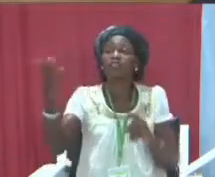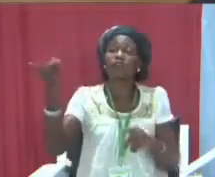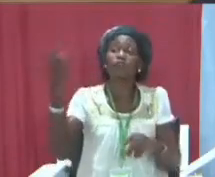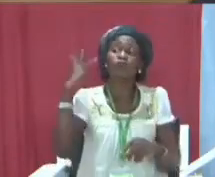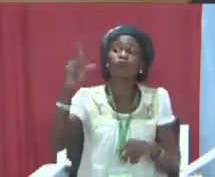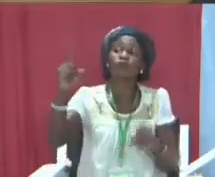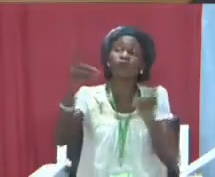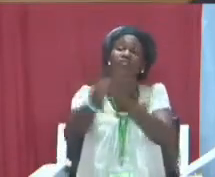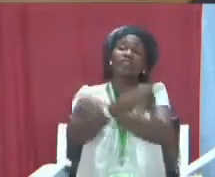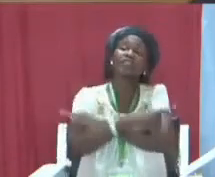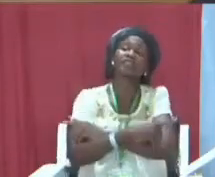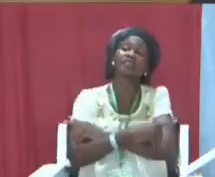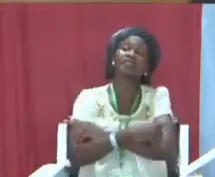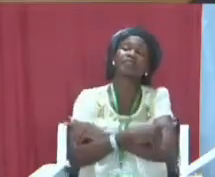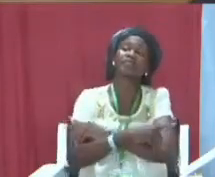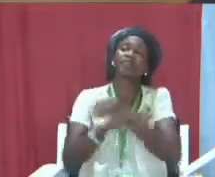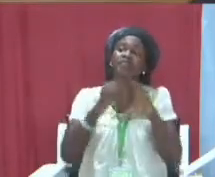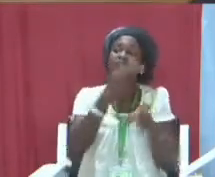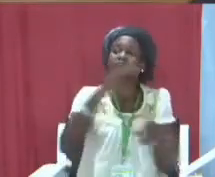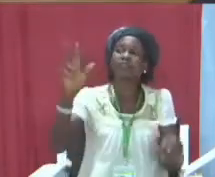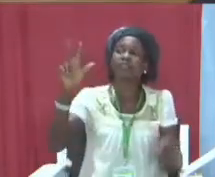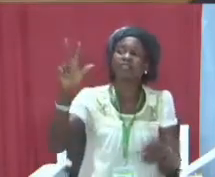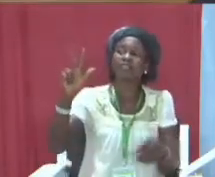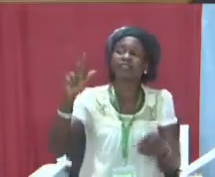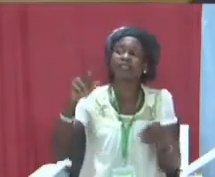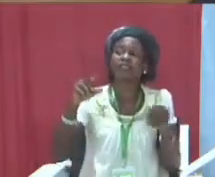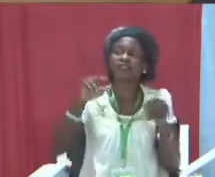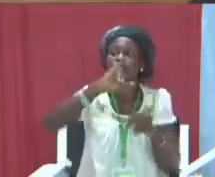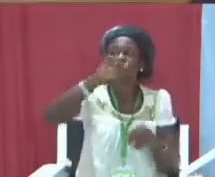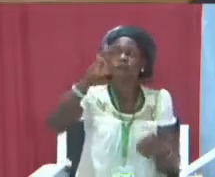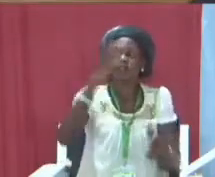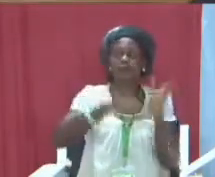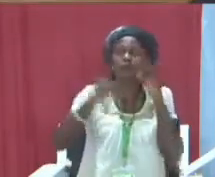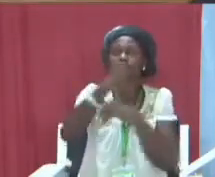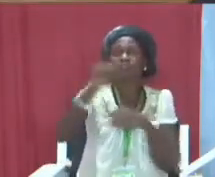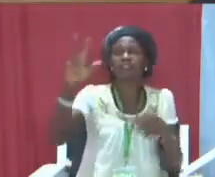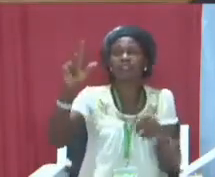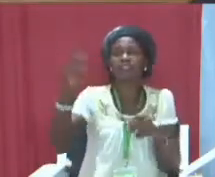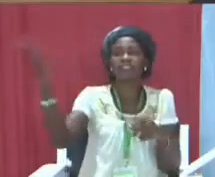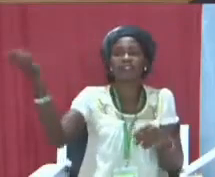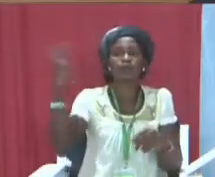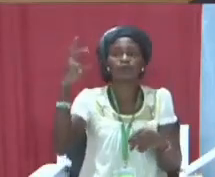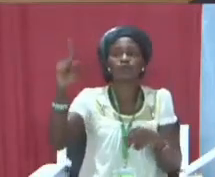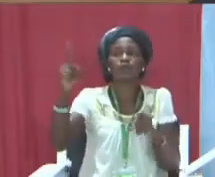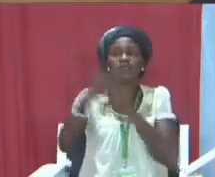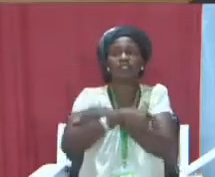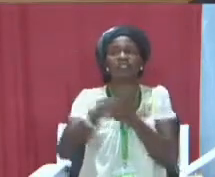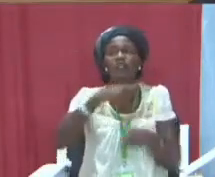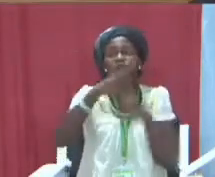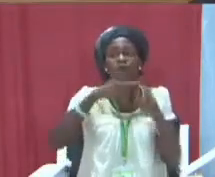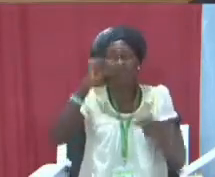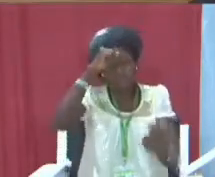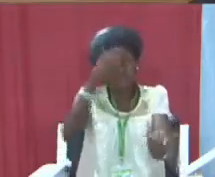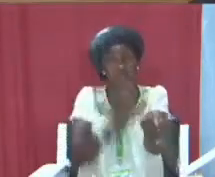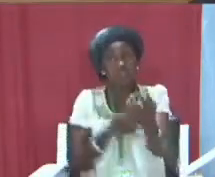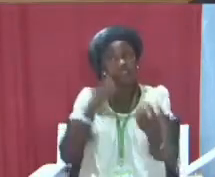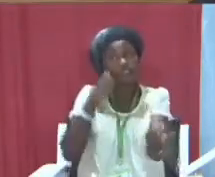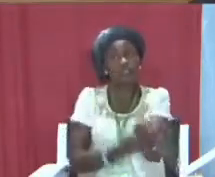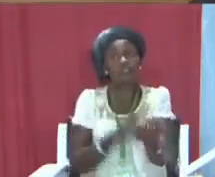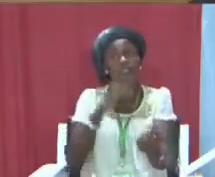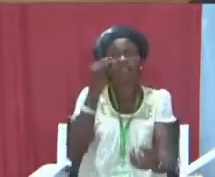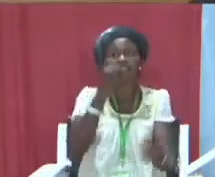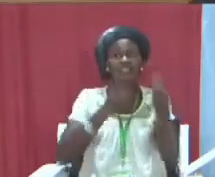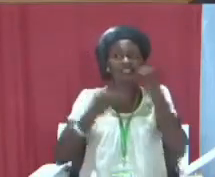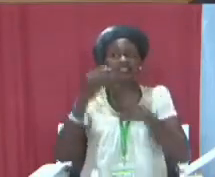day, in verse 13, Job 1:13, there was a day when his sons and daughters were eating